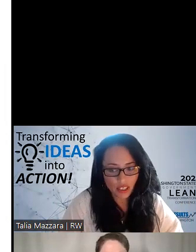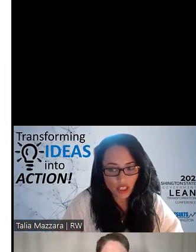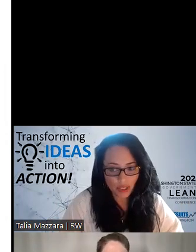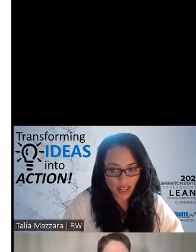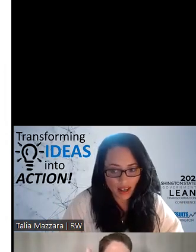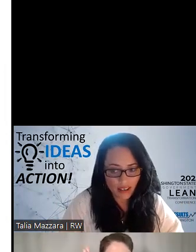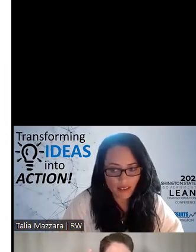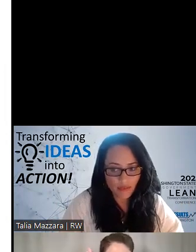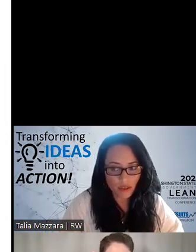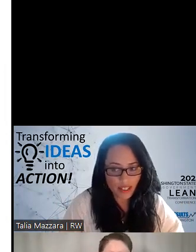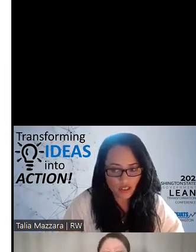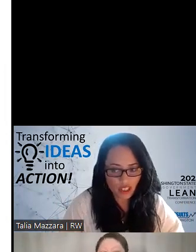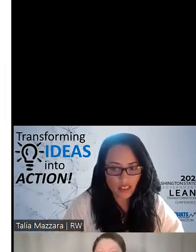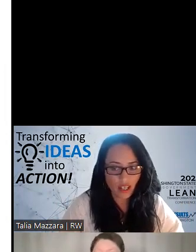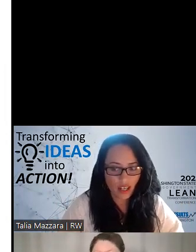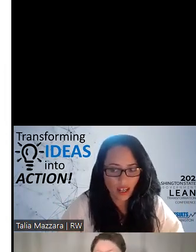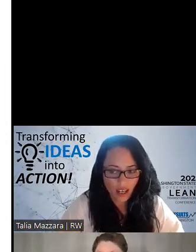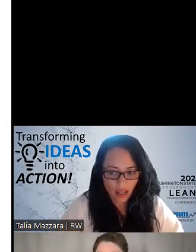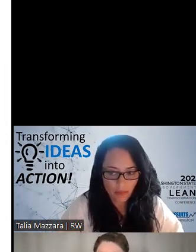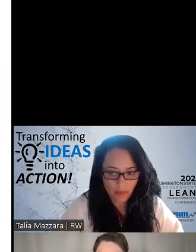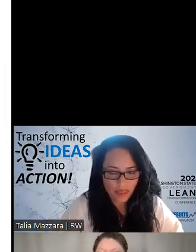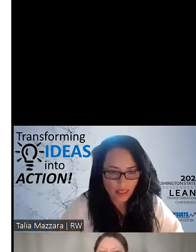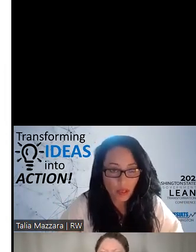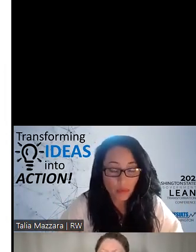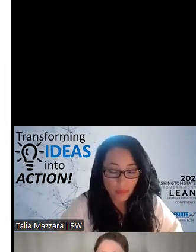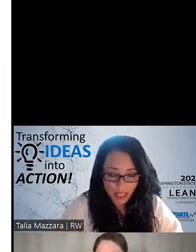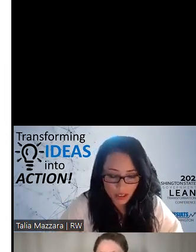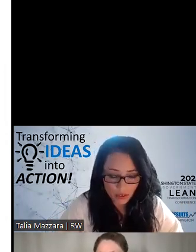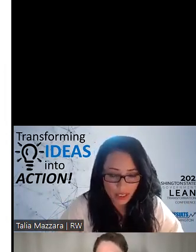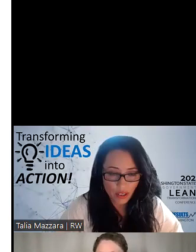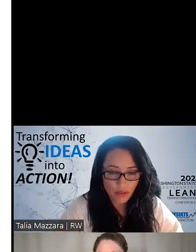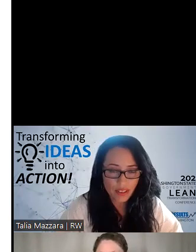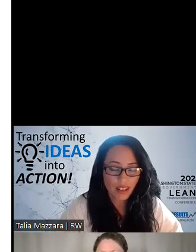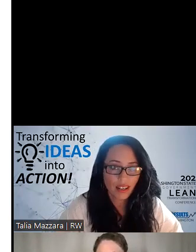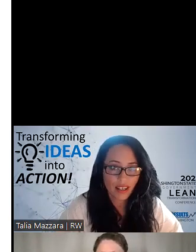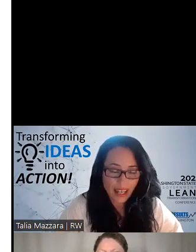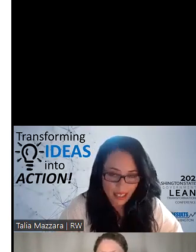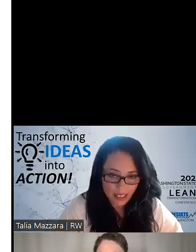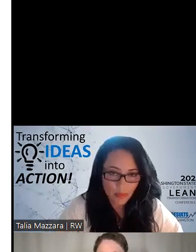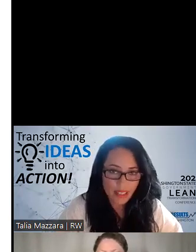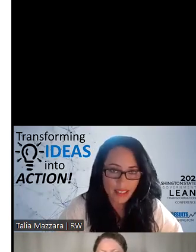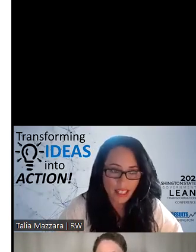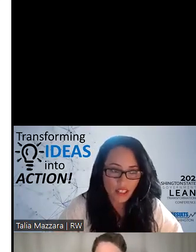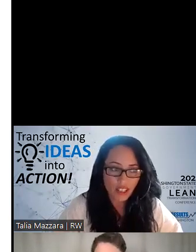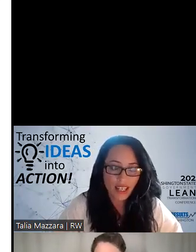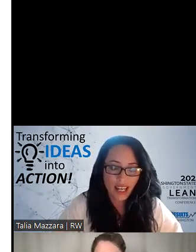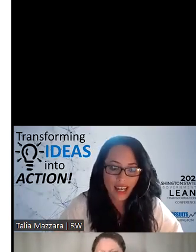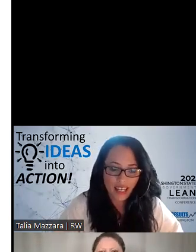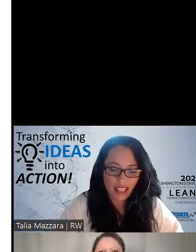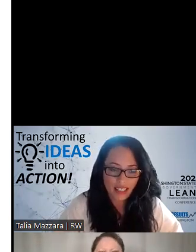click on the Q&A icon for questions, we will be answering those at the end of the